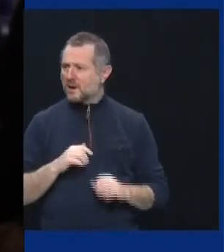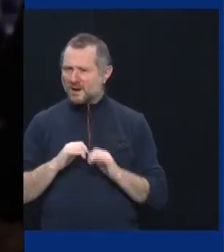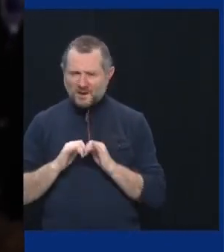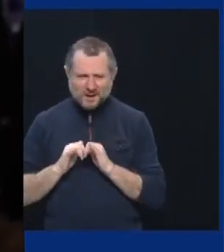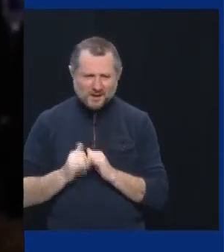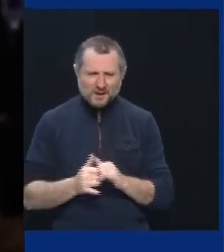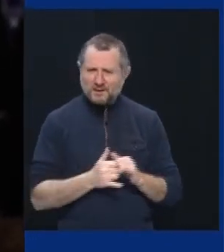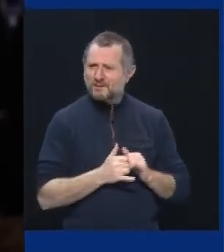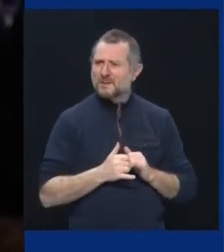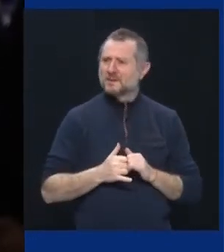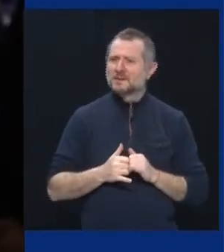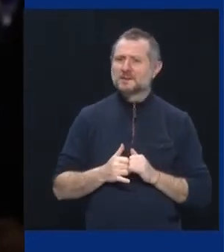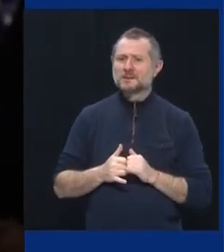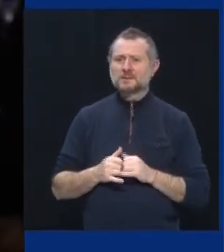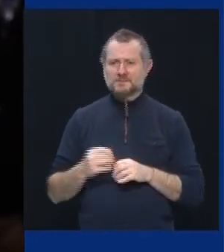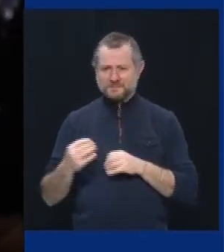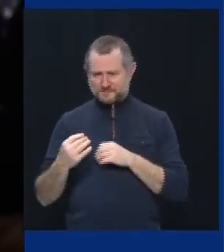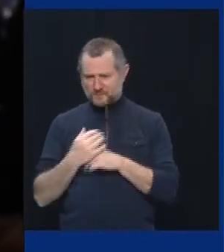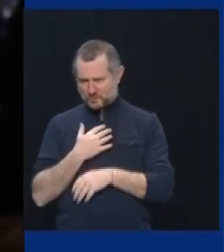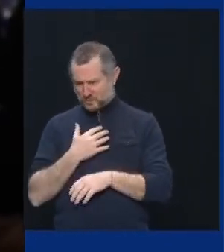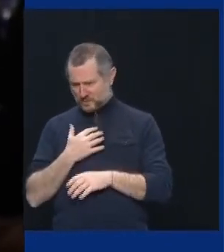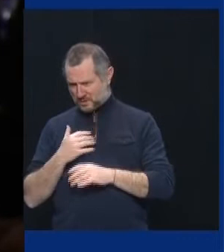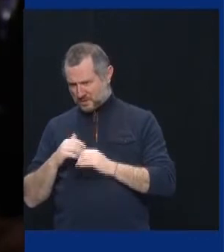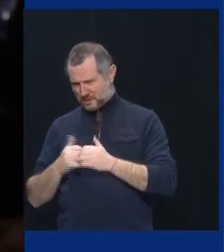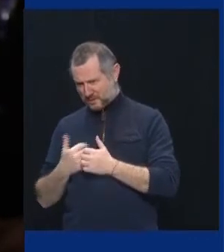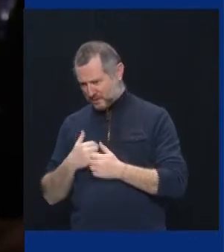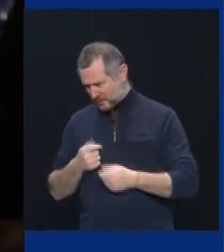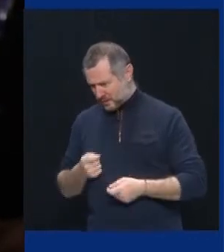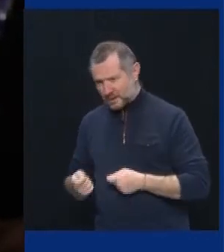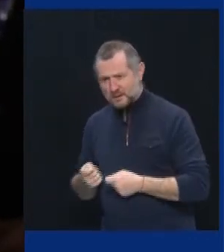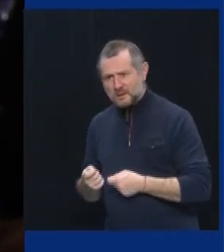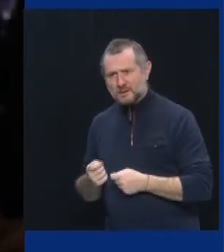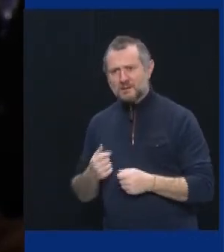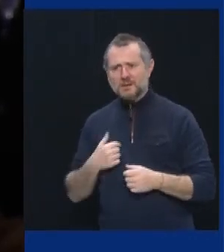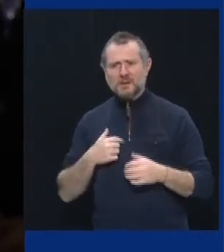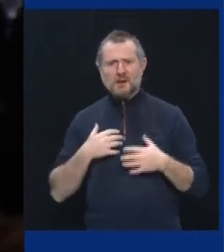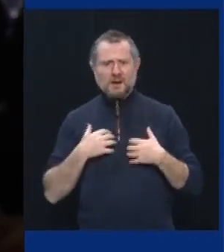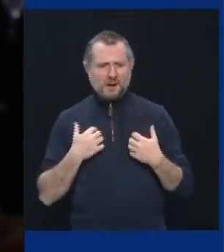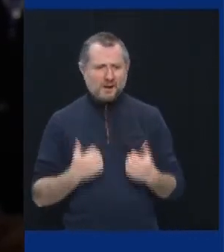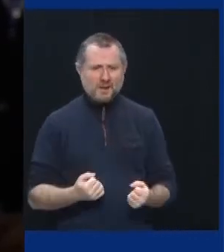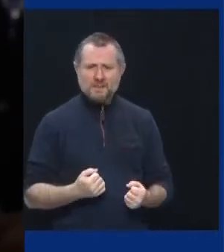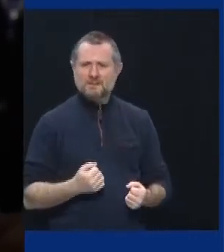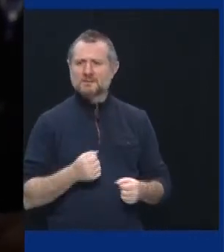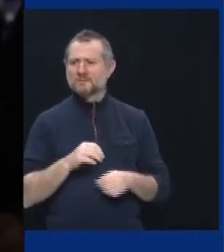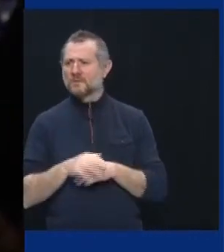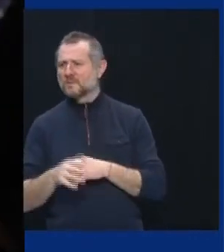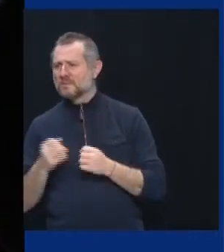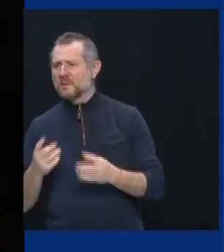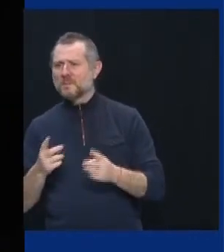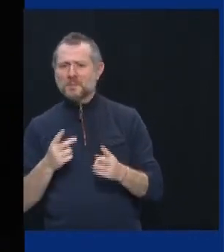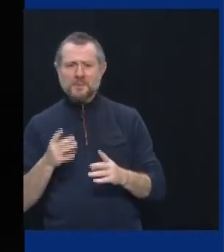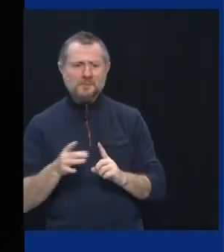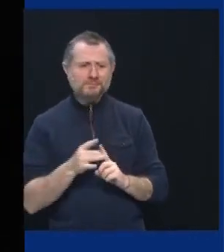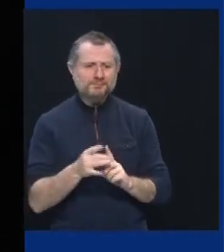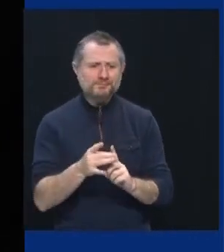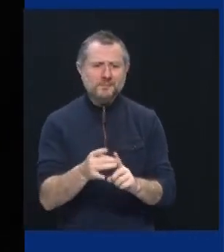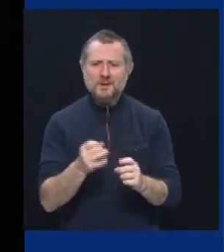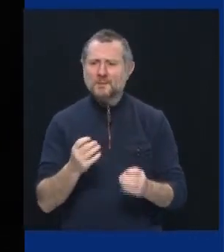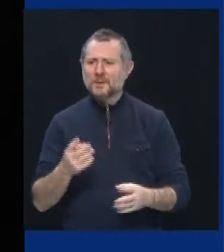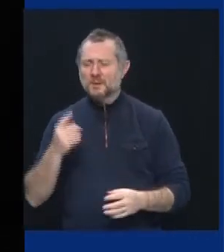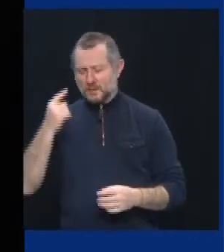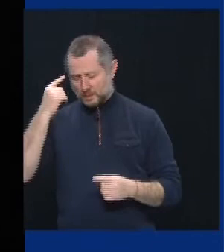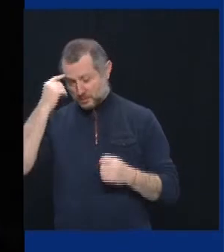going to cope with it, what's going to cure it, how many people are going to get it, and to